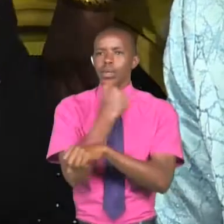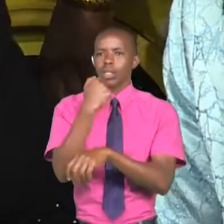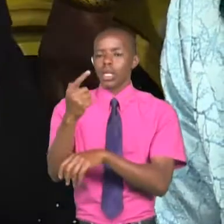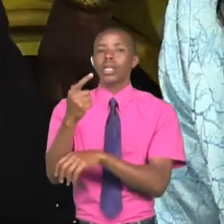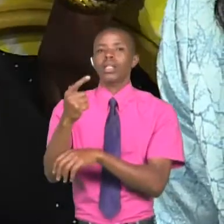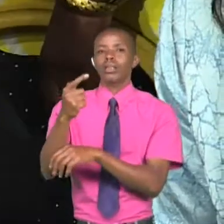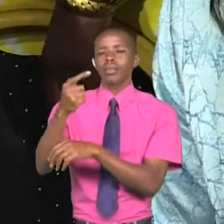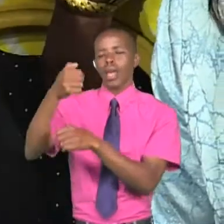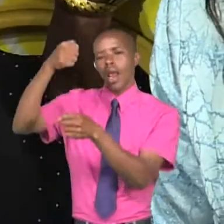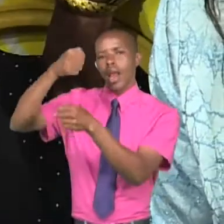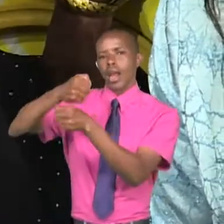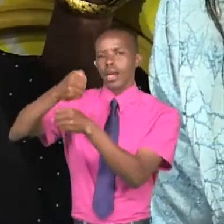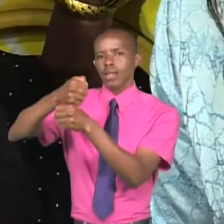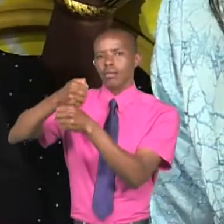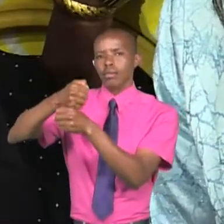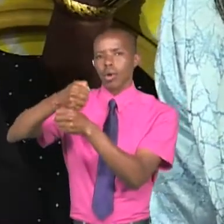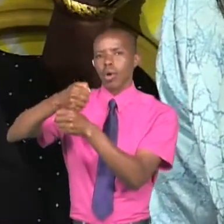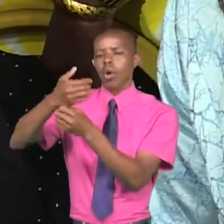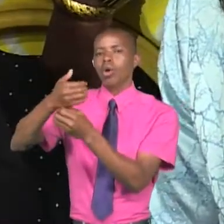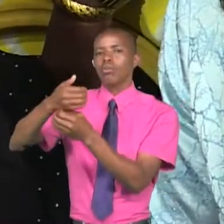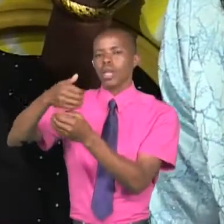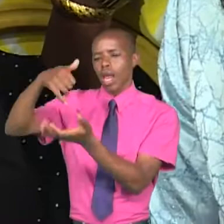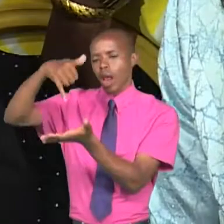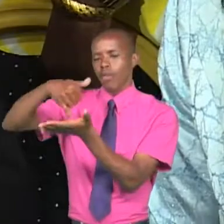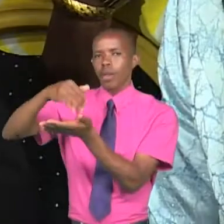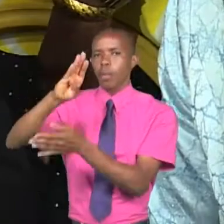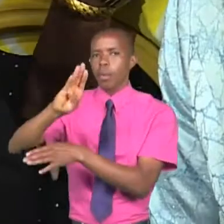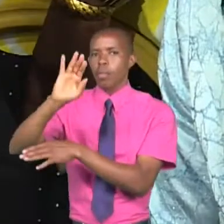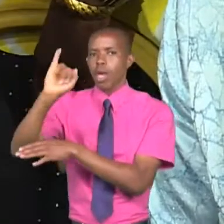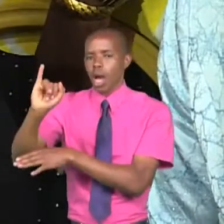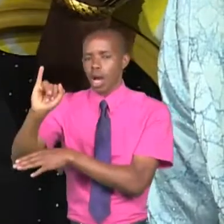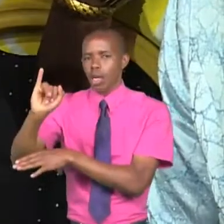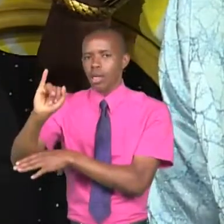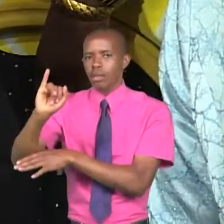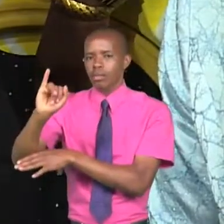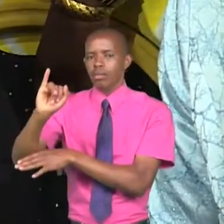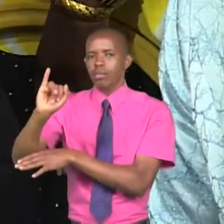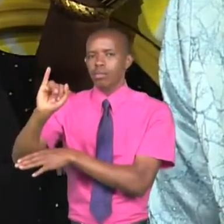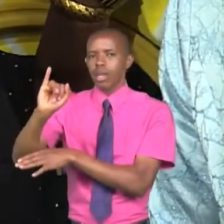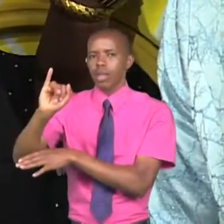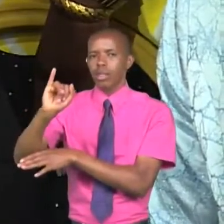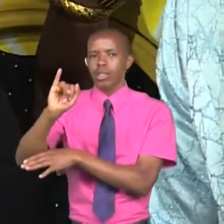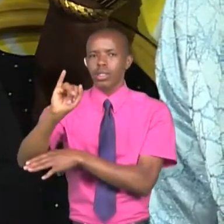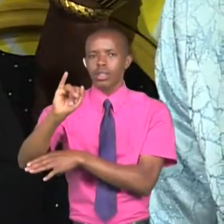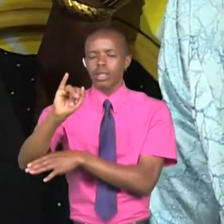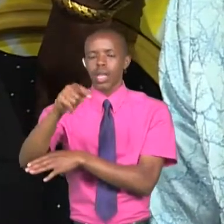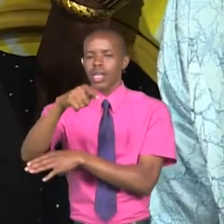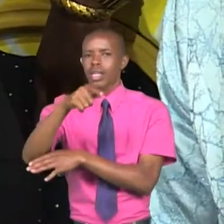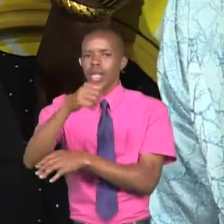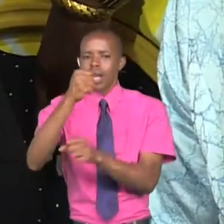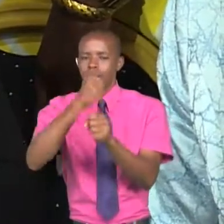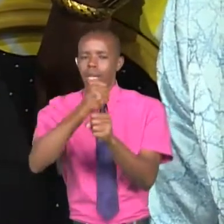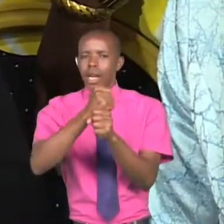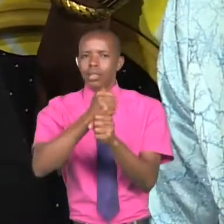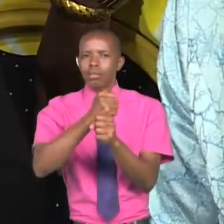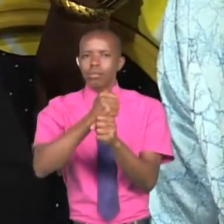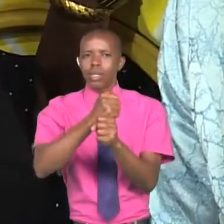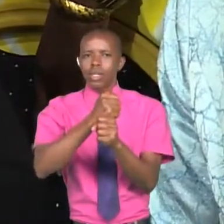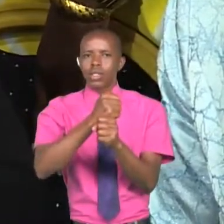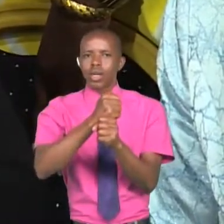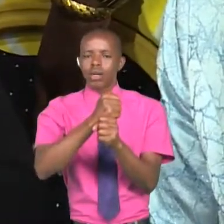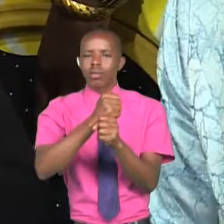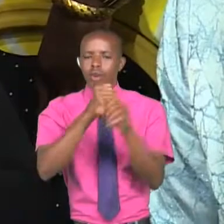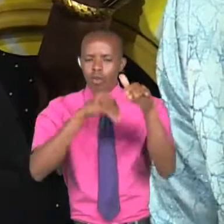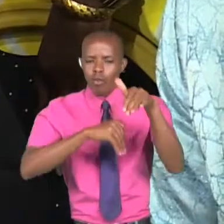in the BBI when it should be done. Why was it not done within the provisions of the